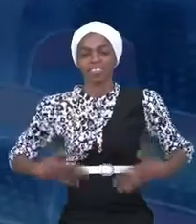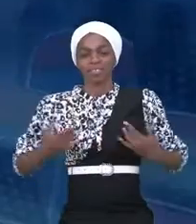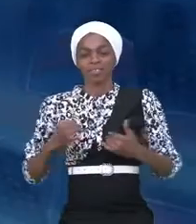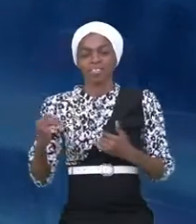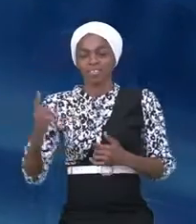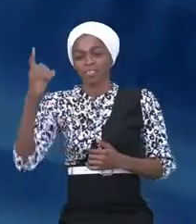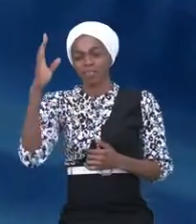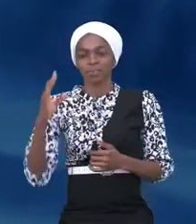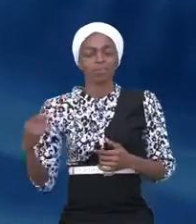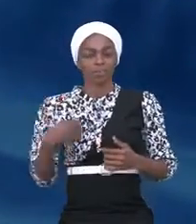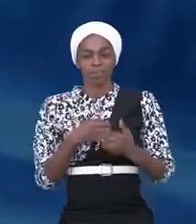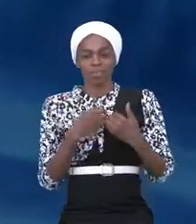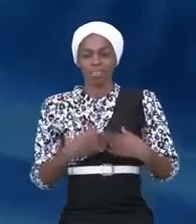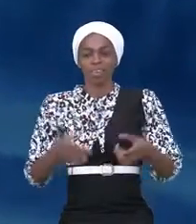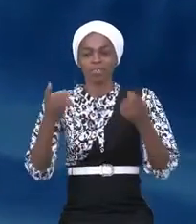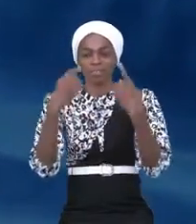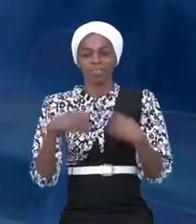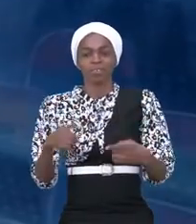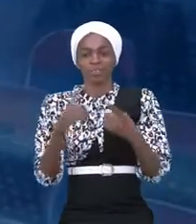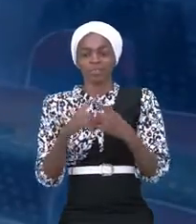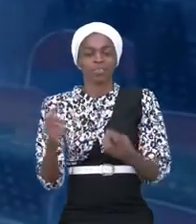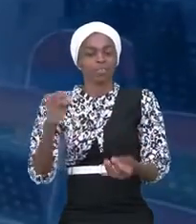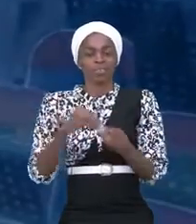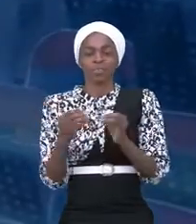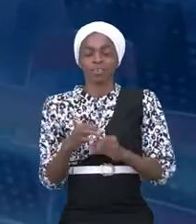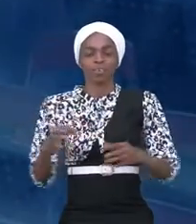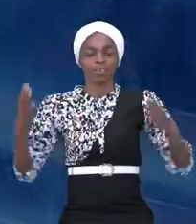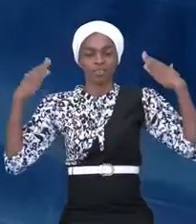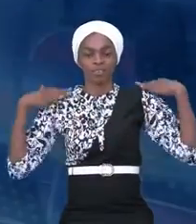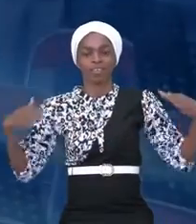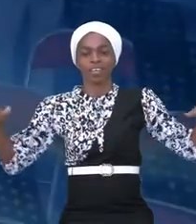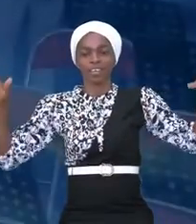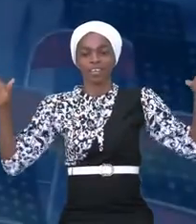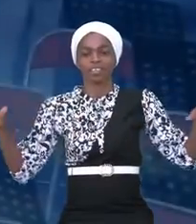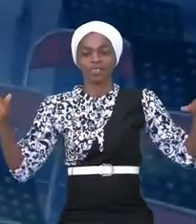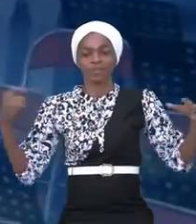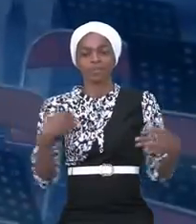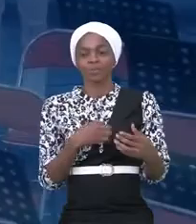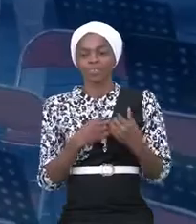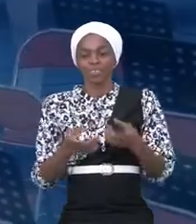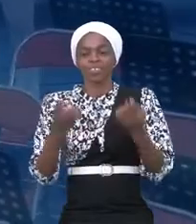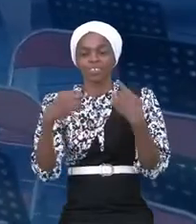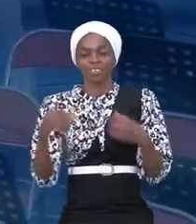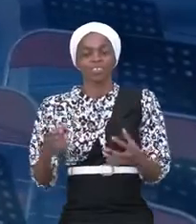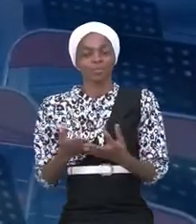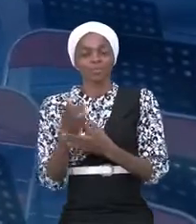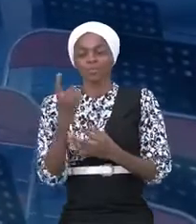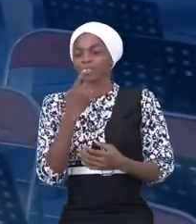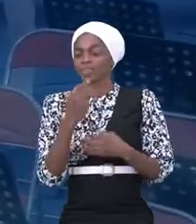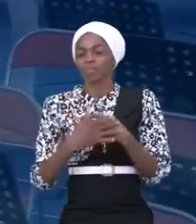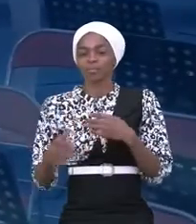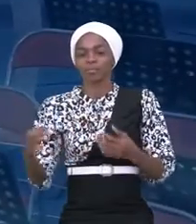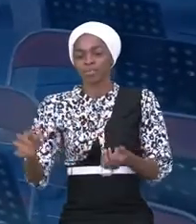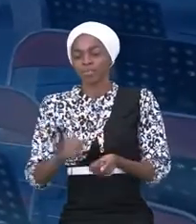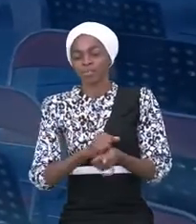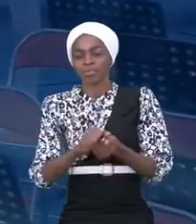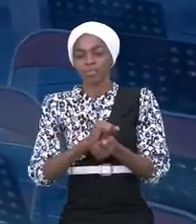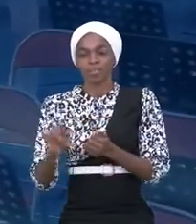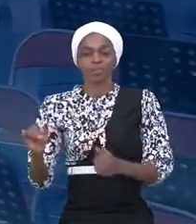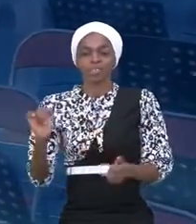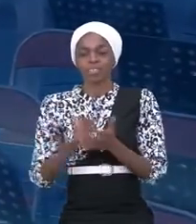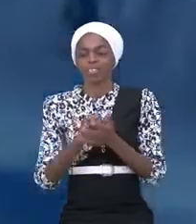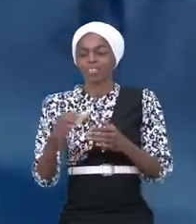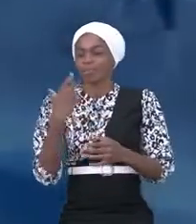come to the company of innumerable angels. We have come to the blood of sprinkling that speaks better things than the blood of